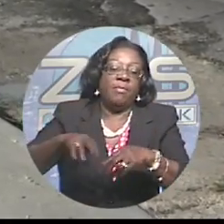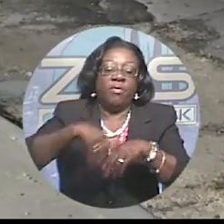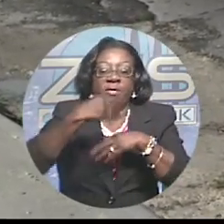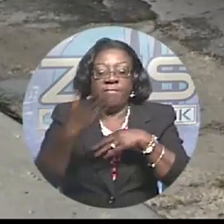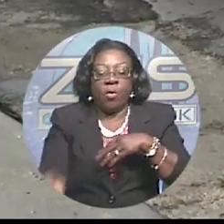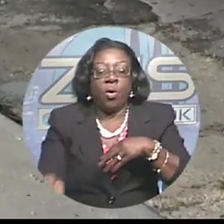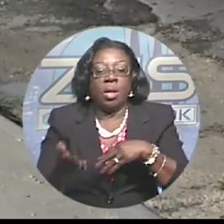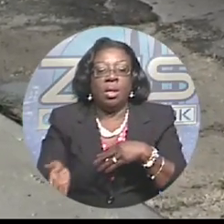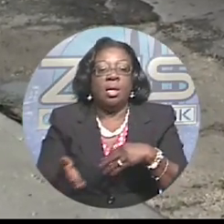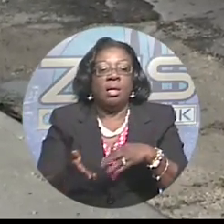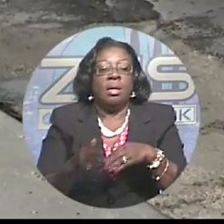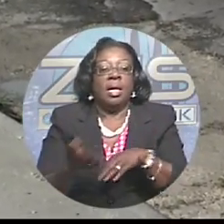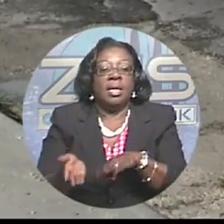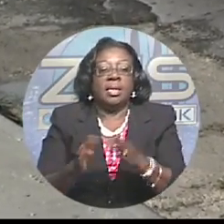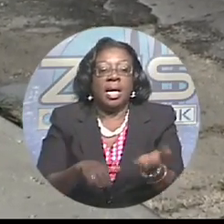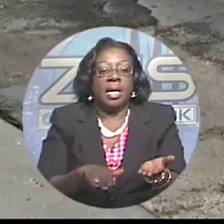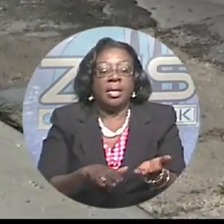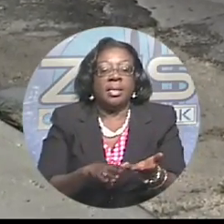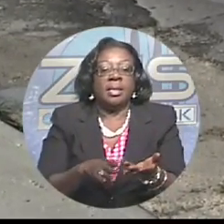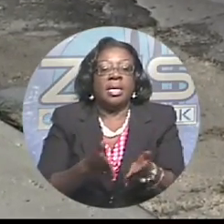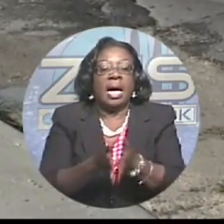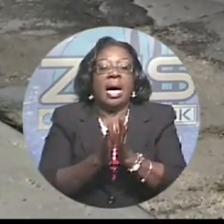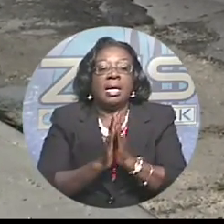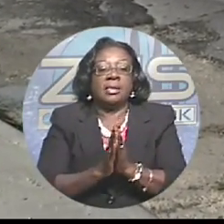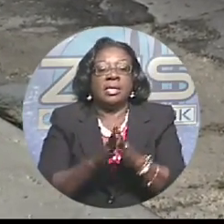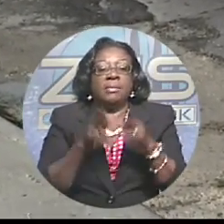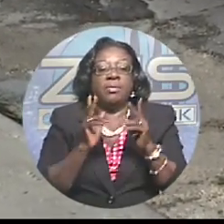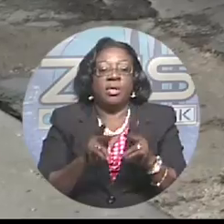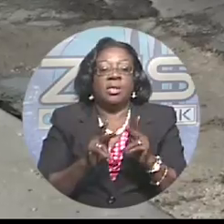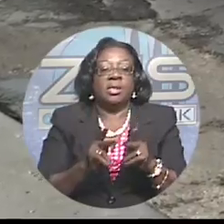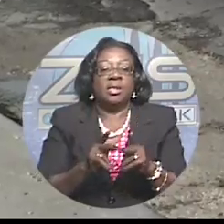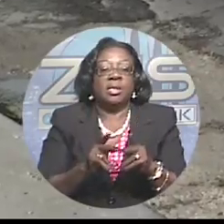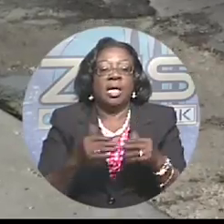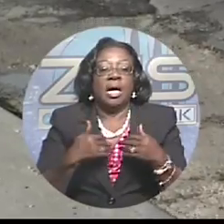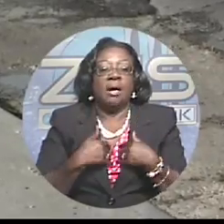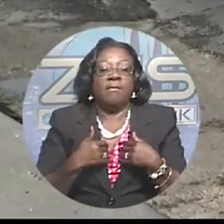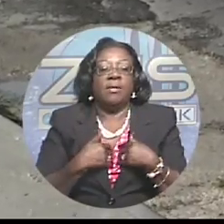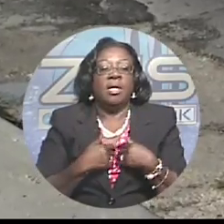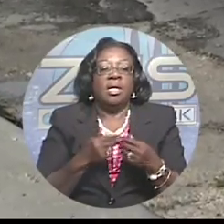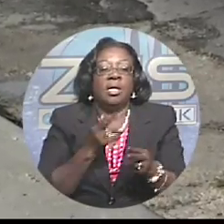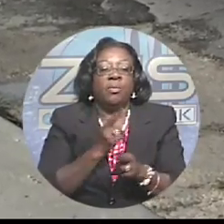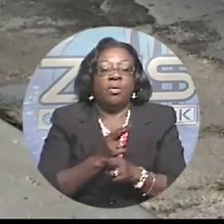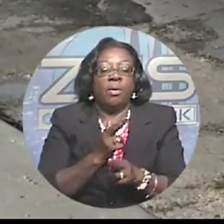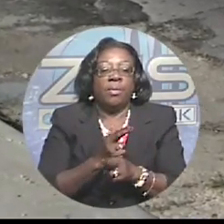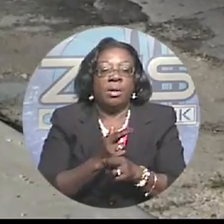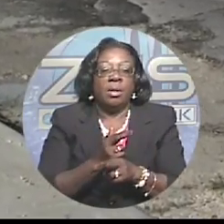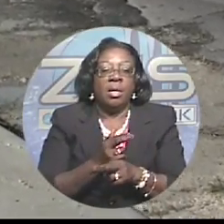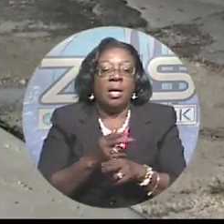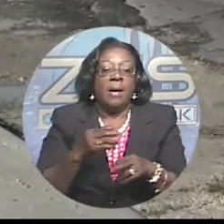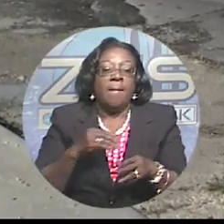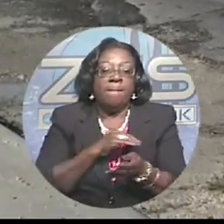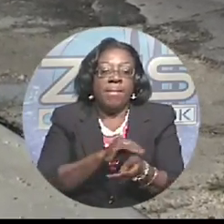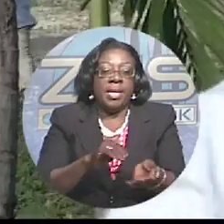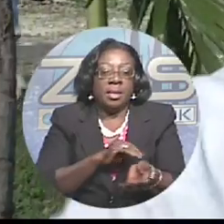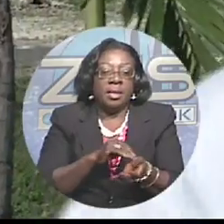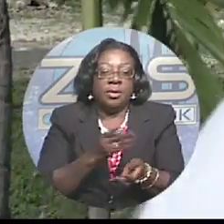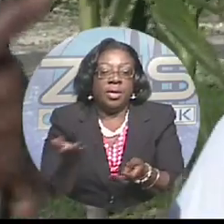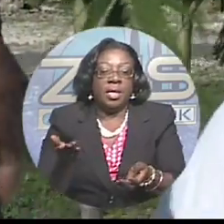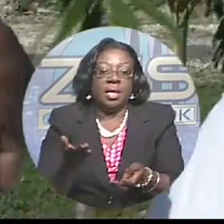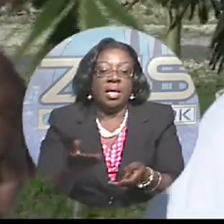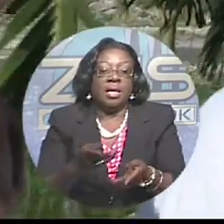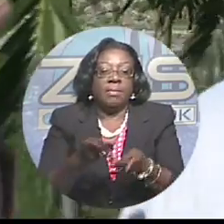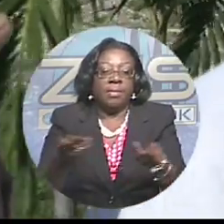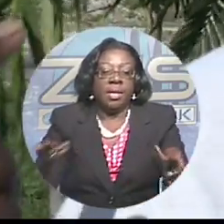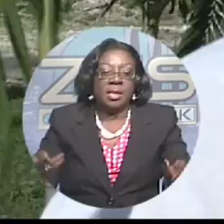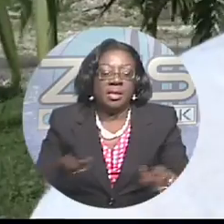landed. They're calling on authorities to have the proper medical resources in place when incidents like this happen. I saw him coming